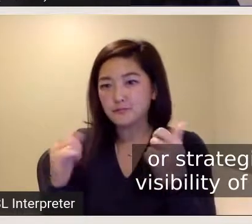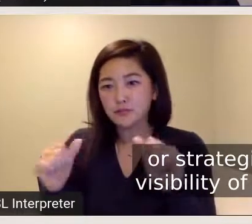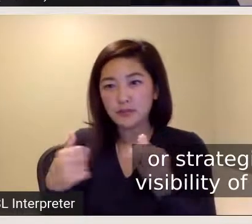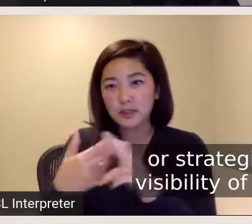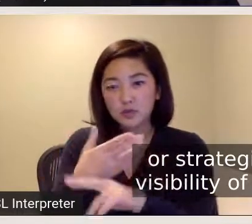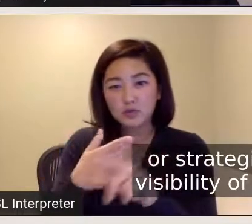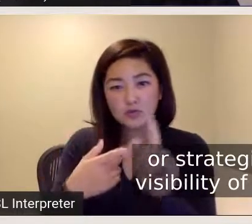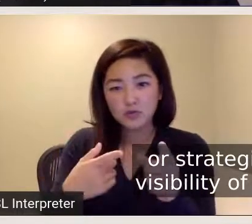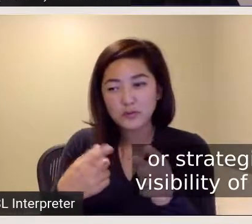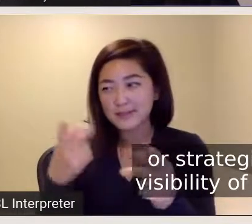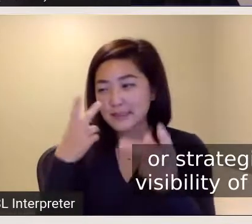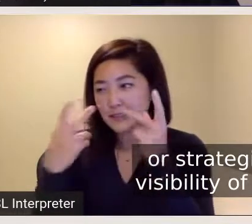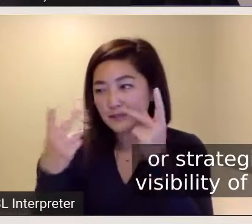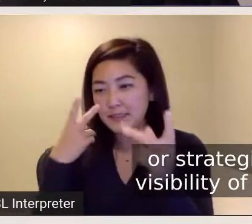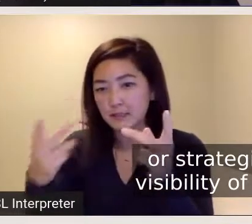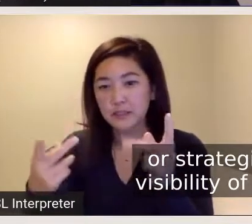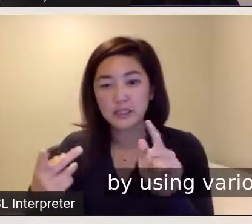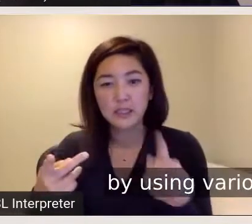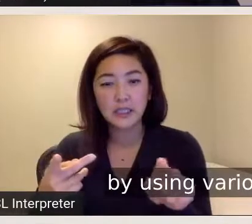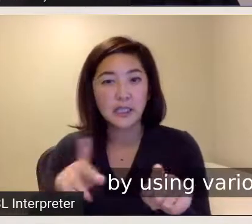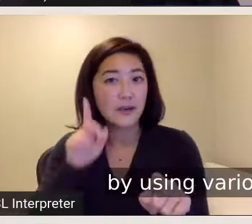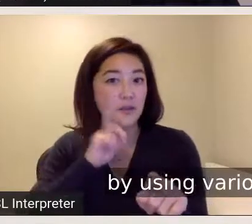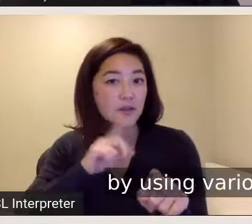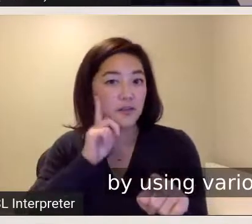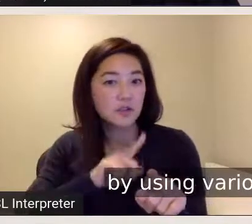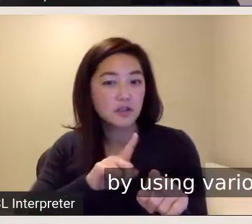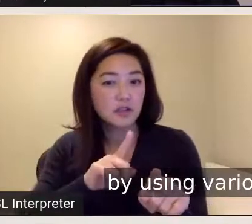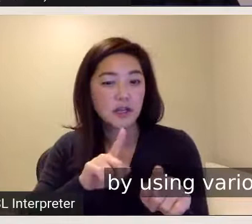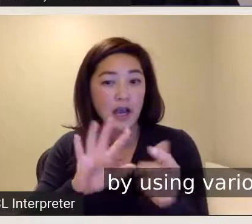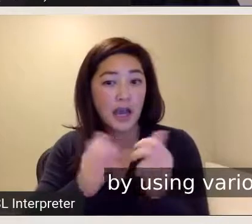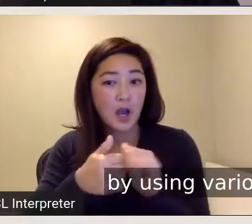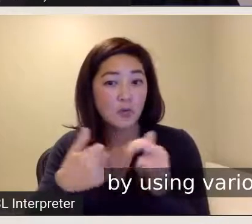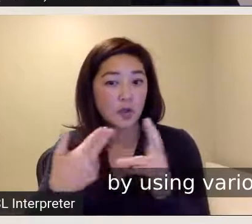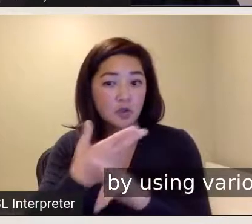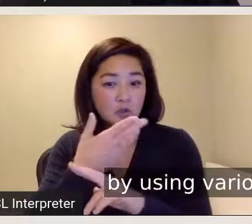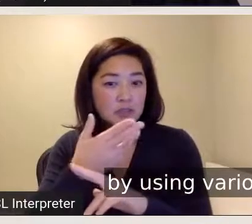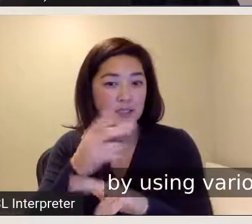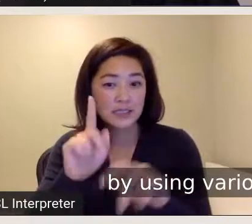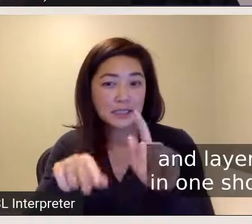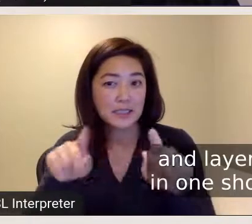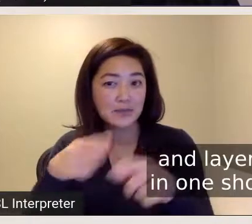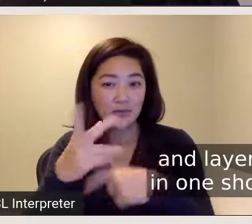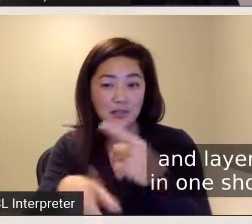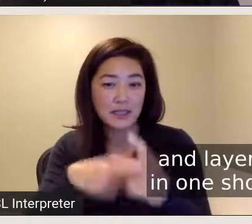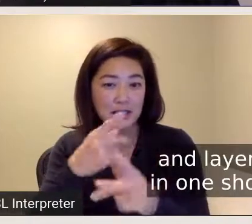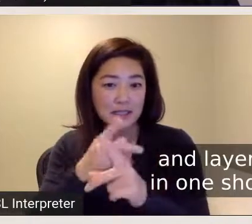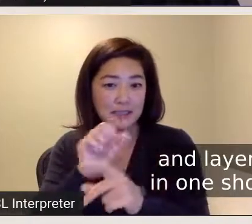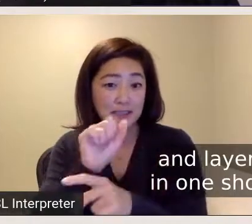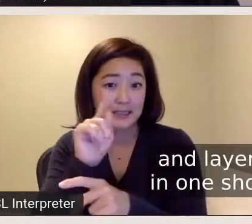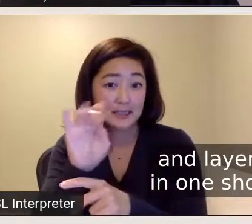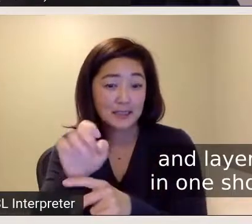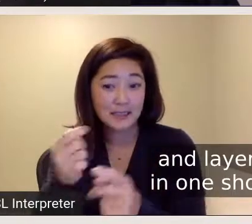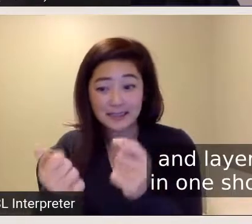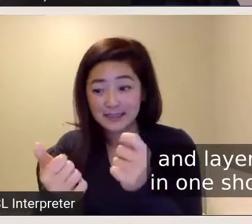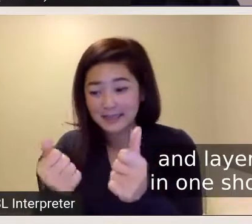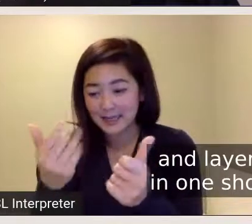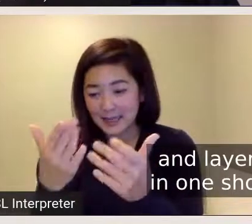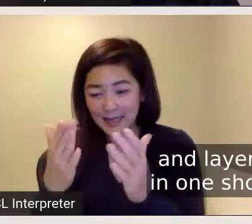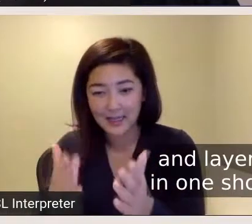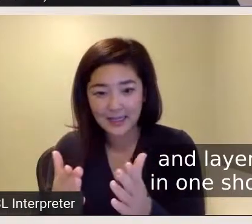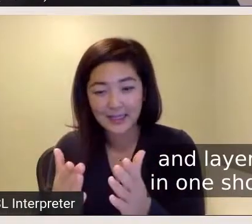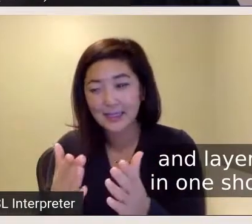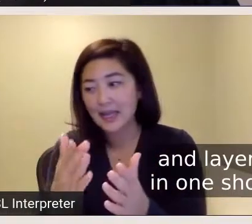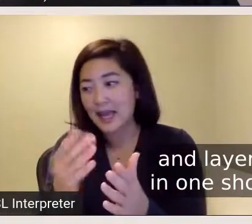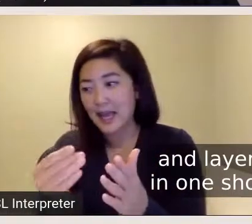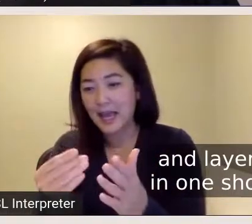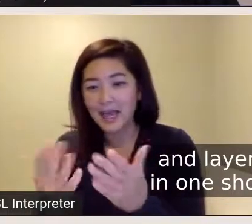the visibility of such artificiality by using, various types of editing and layering of